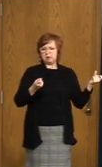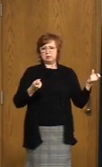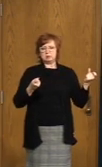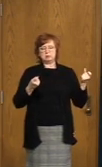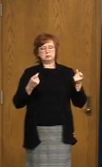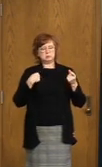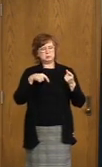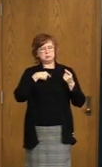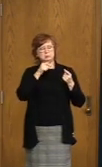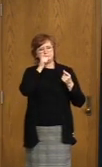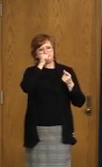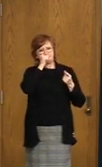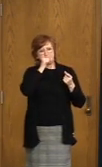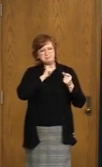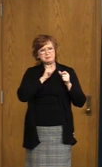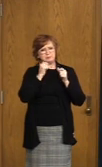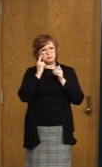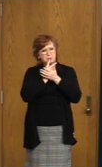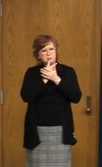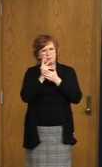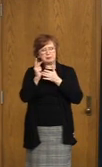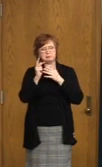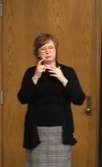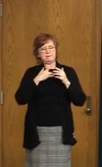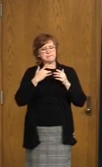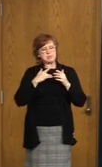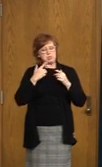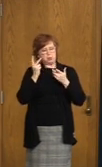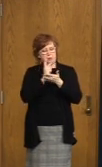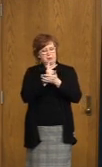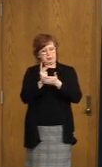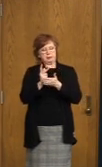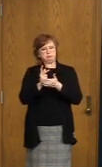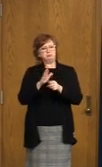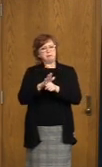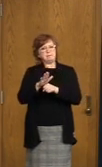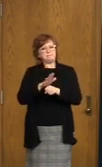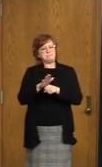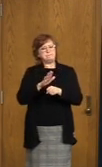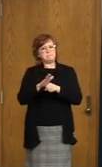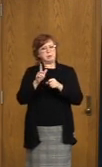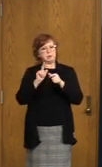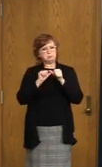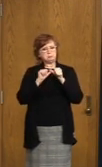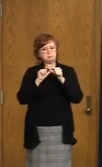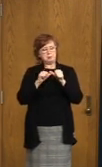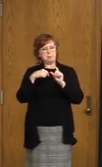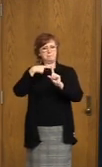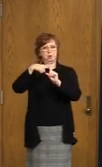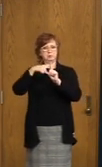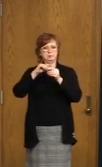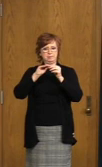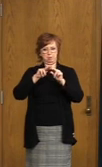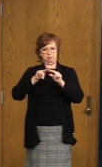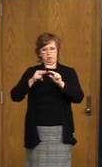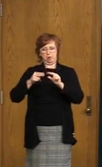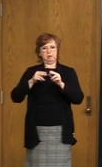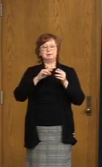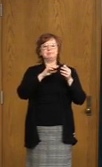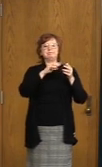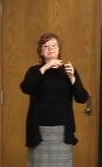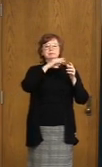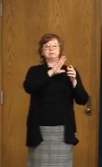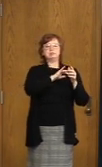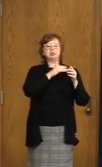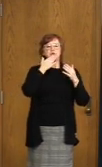I think that would really be a very positive outcome. And then we can reassess, middle of February, what should be the plan for the